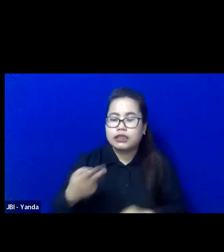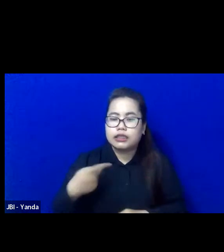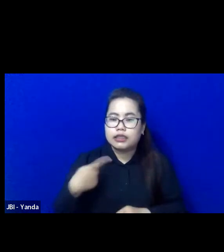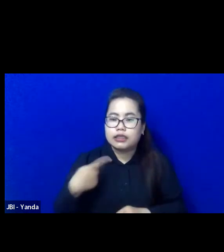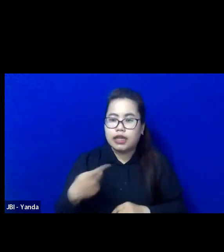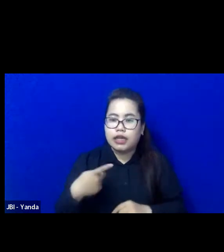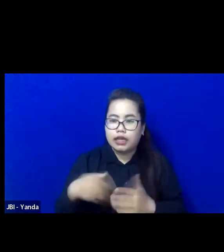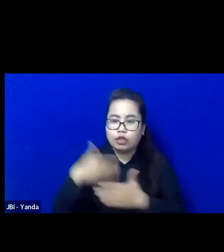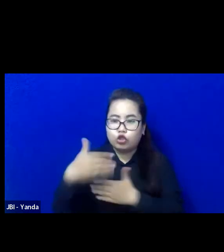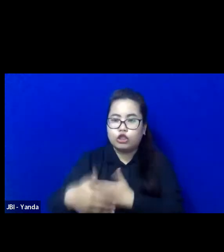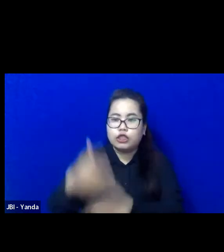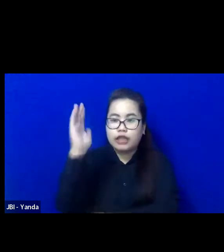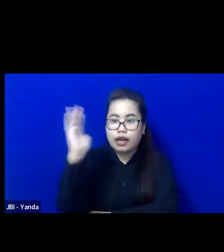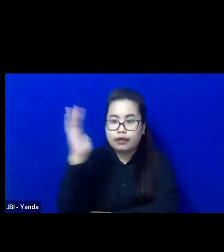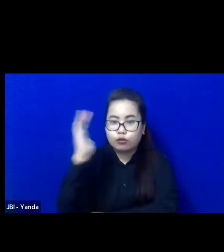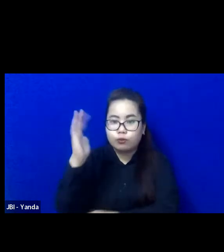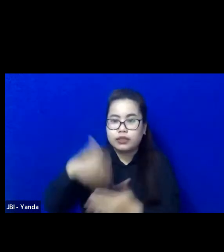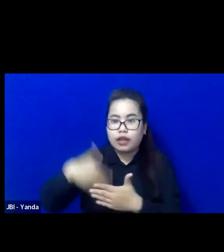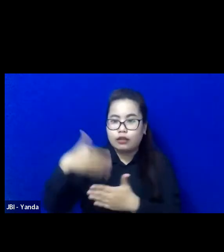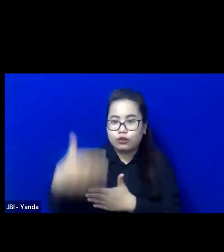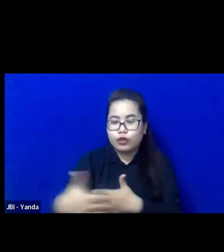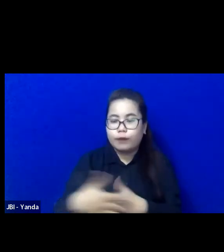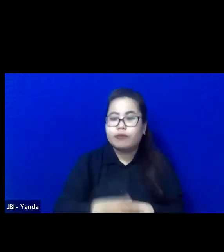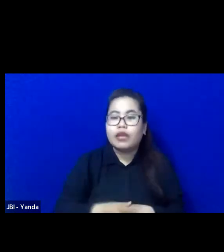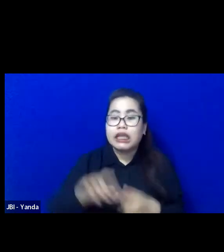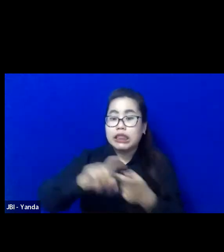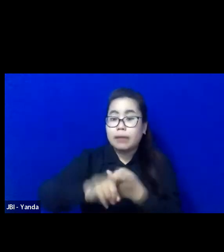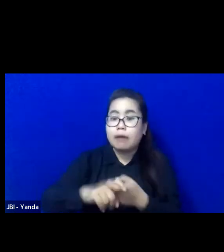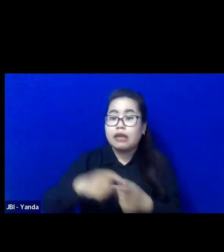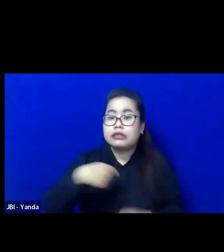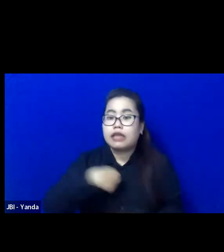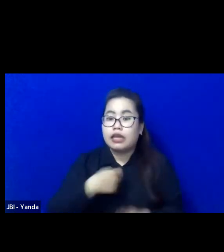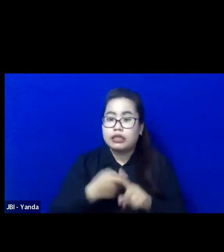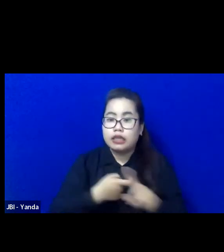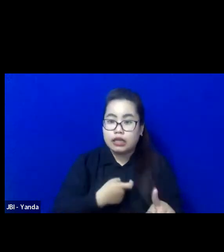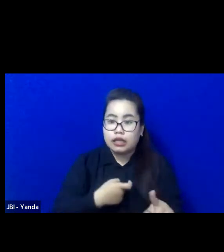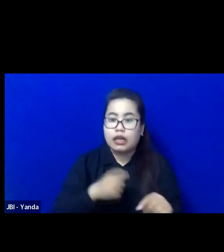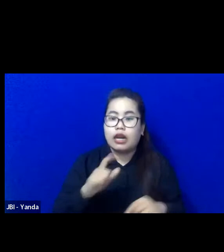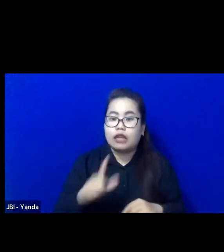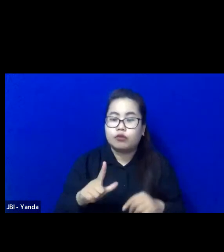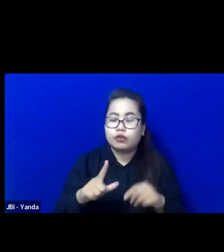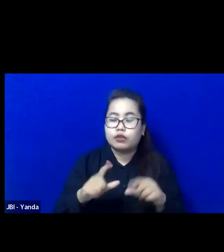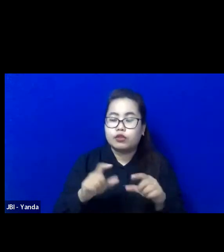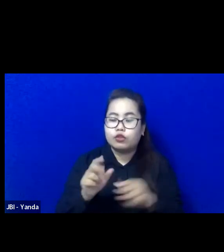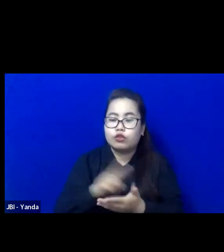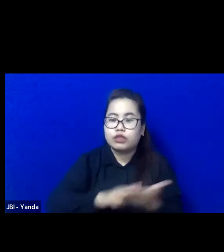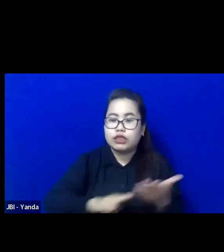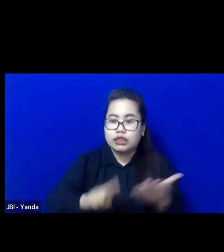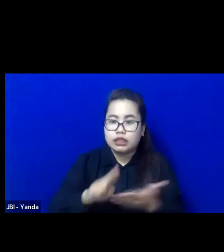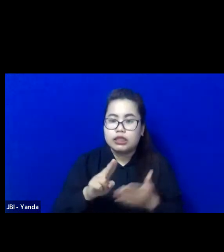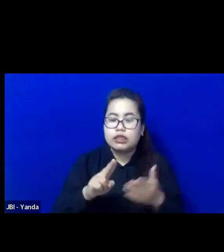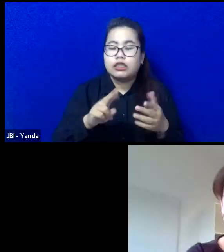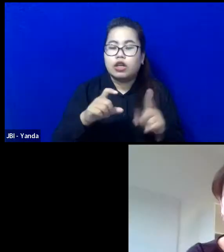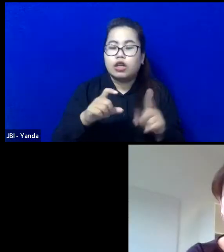speaker, my colleague from La Trobe University, Dr. Joe Spong.